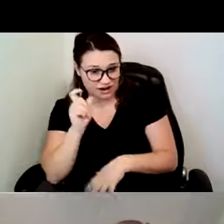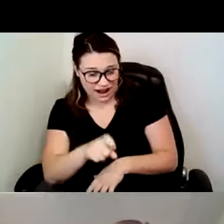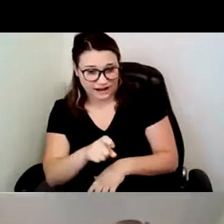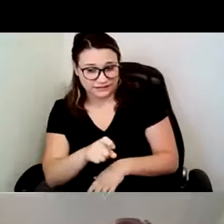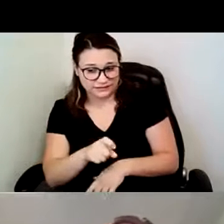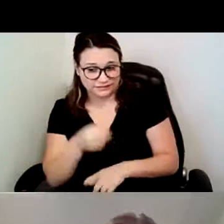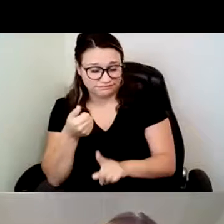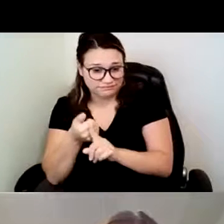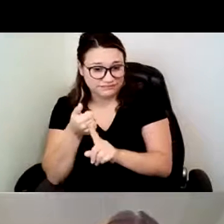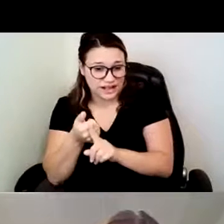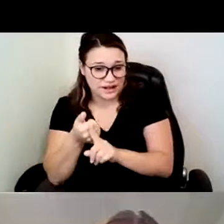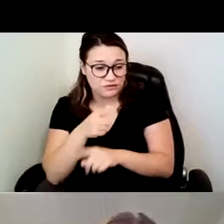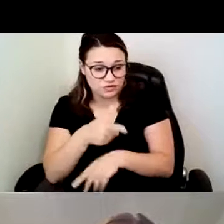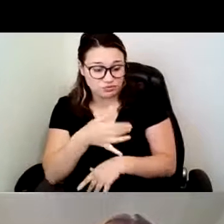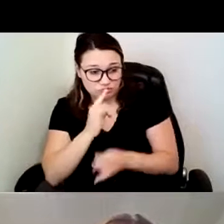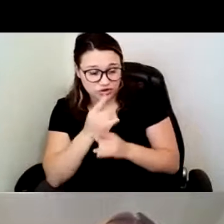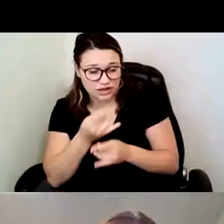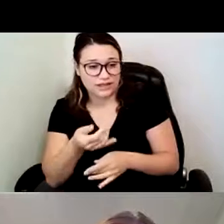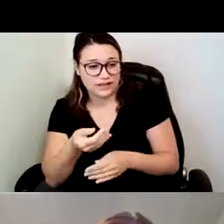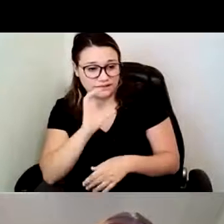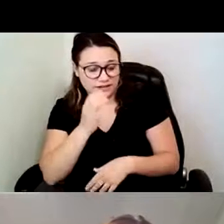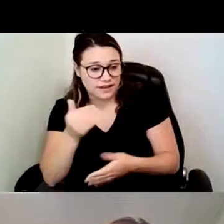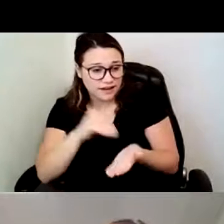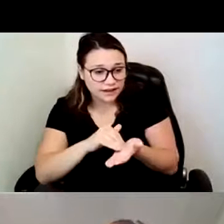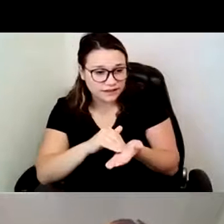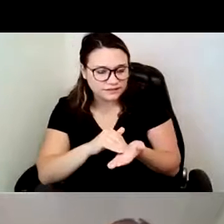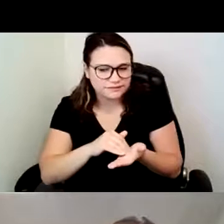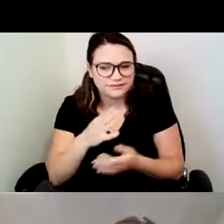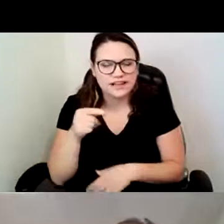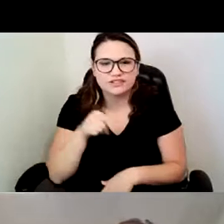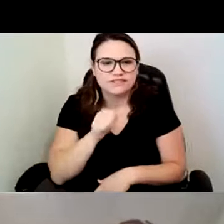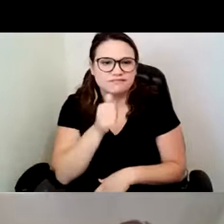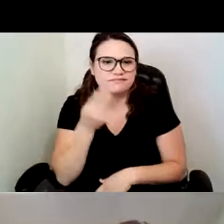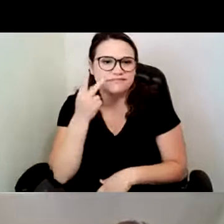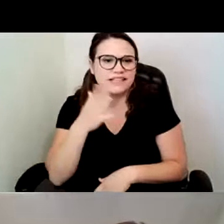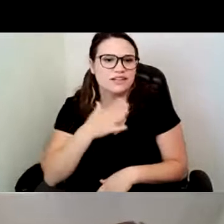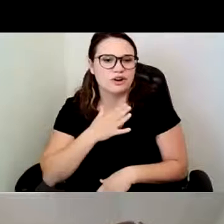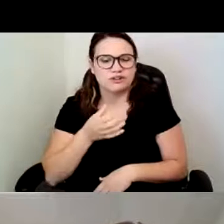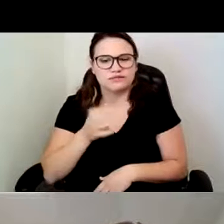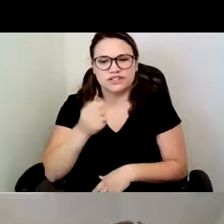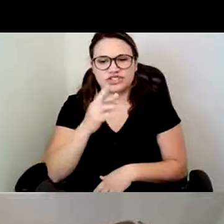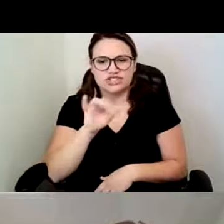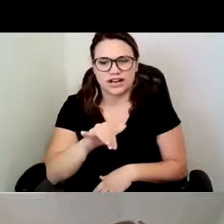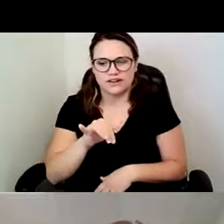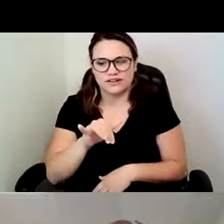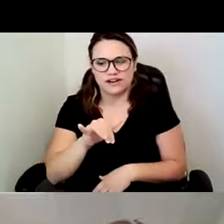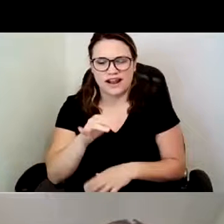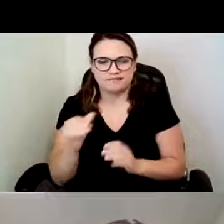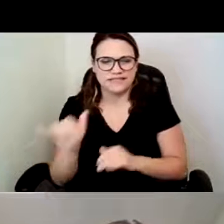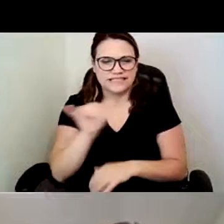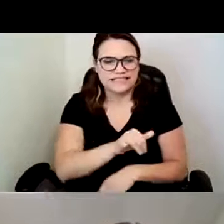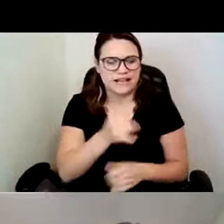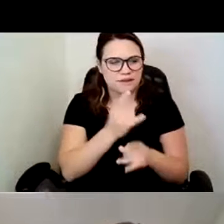And she doesn't see her sherry as alcohol. She doesn't consider that a